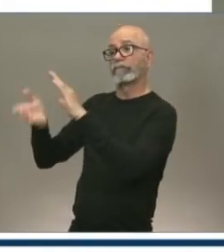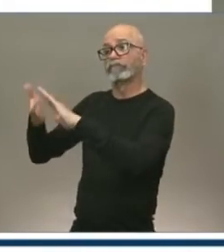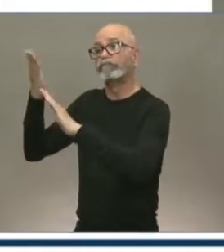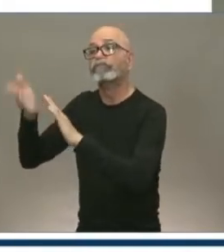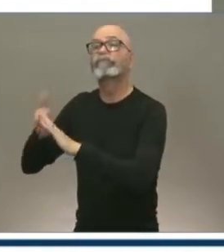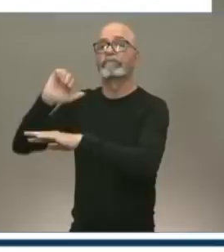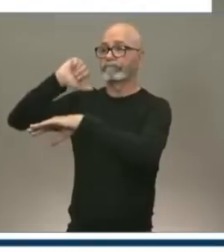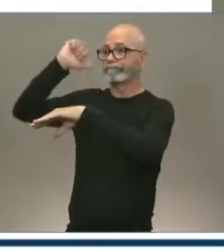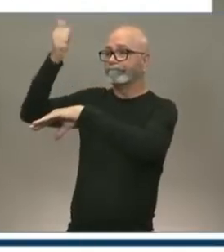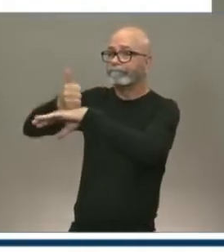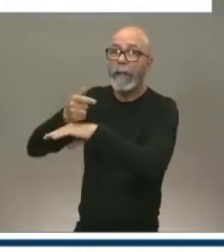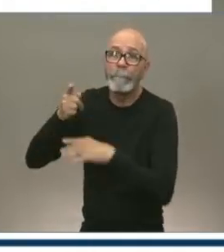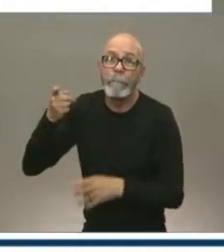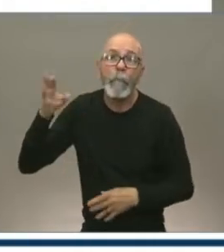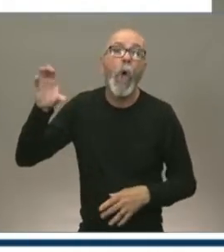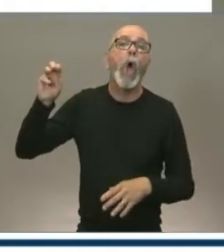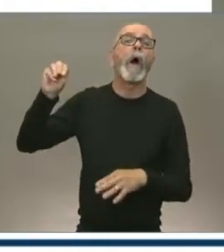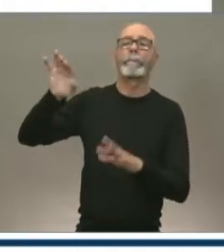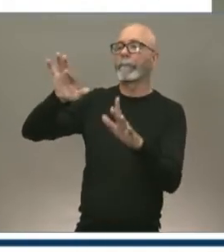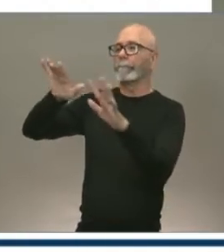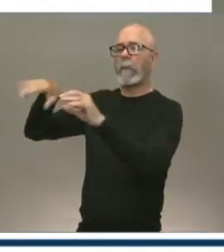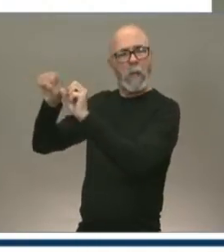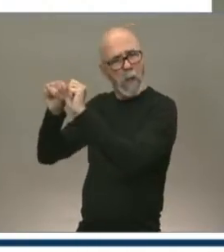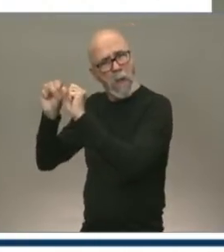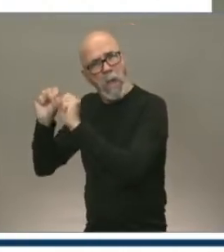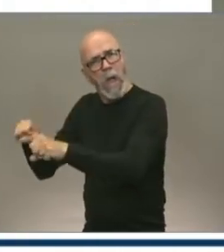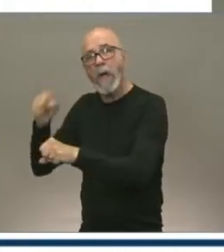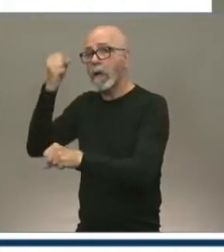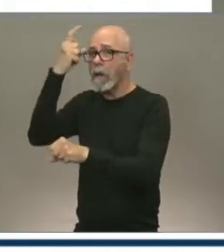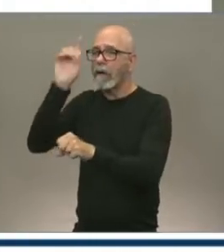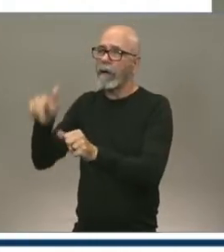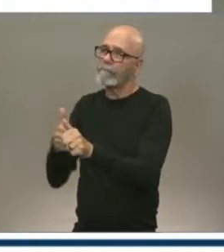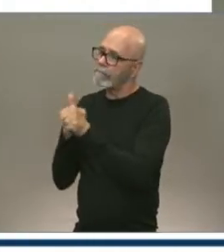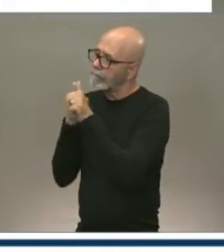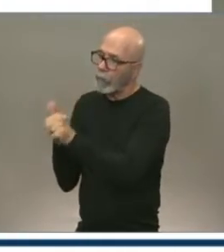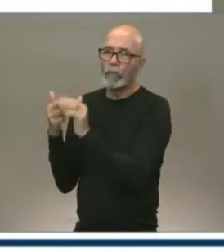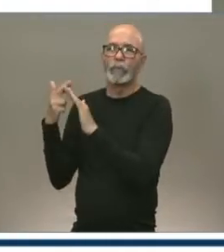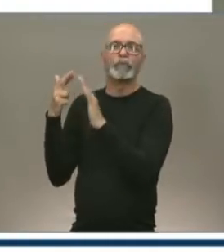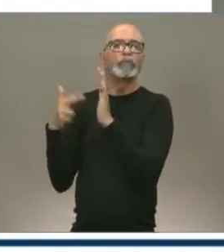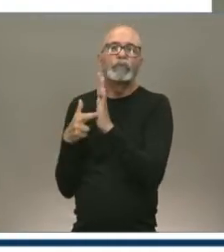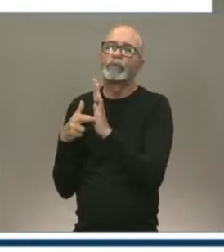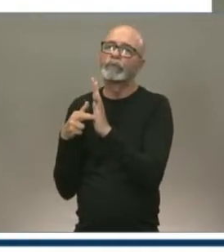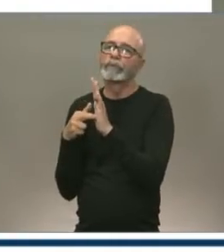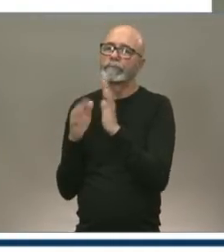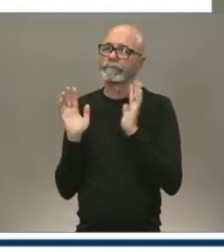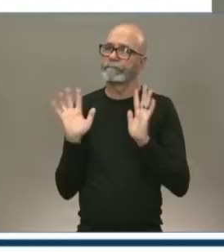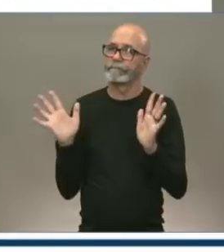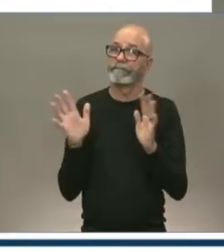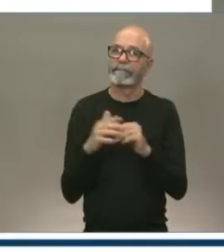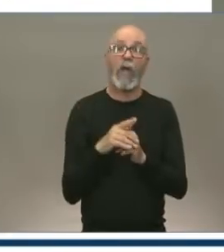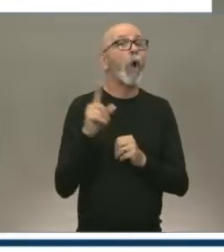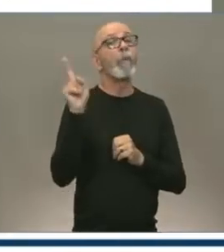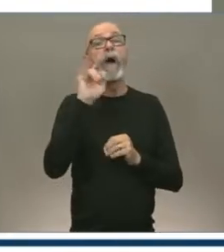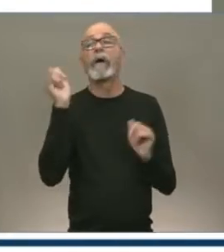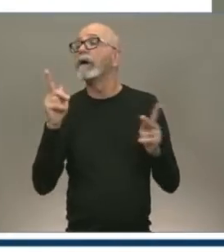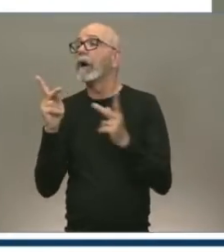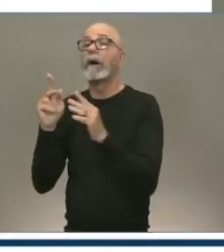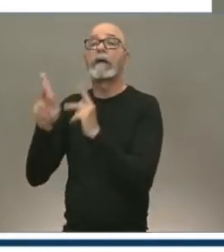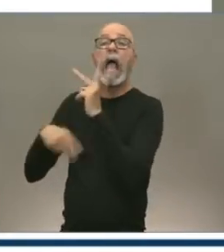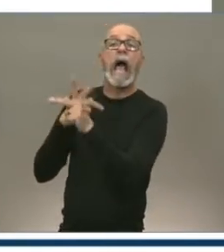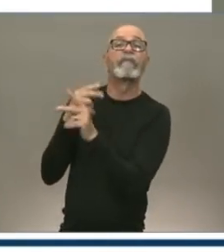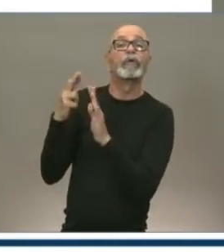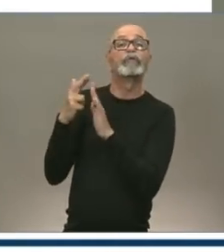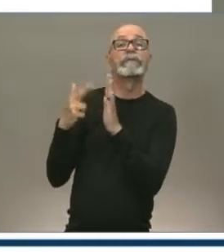health protocols that are in place. And what those are at the time, we'll adjust those as